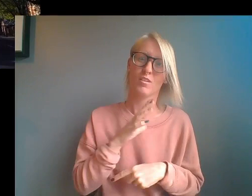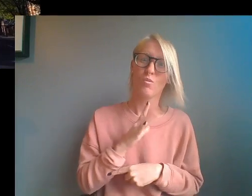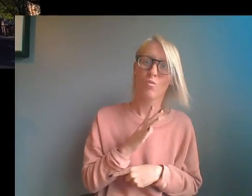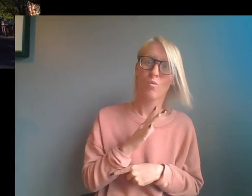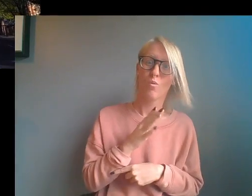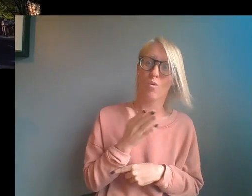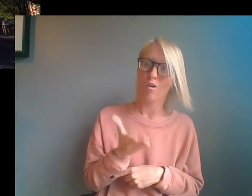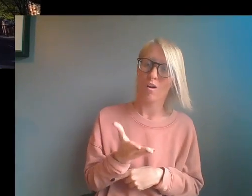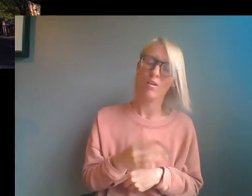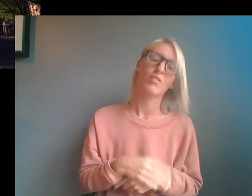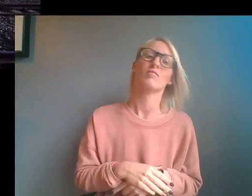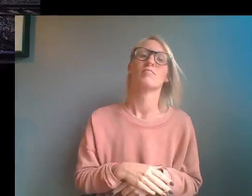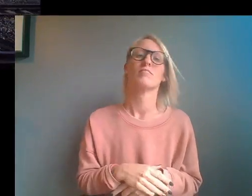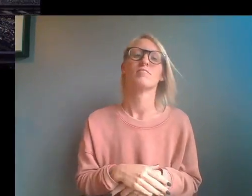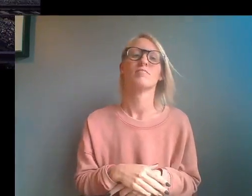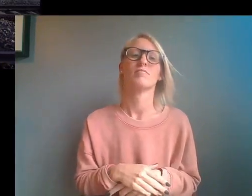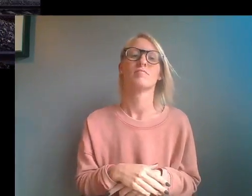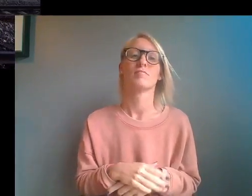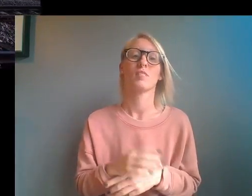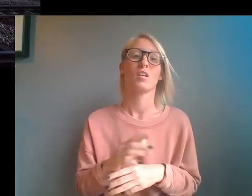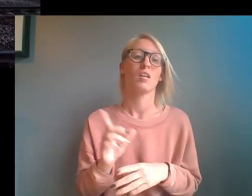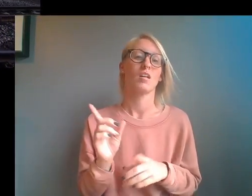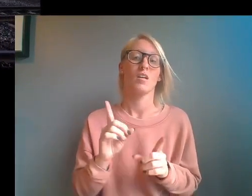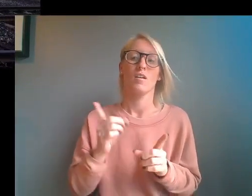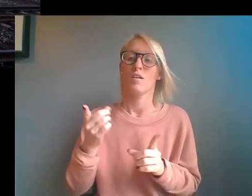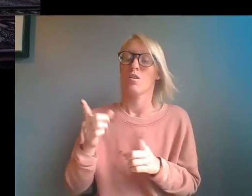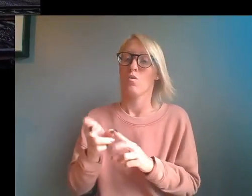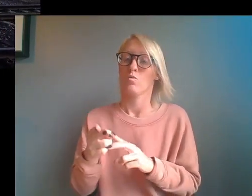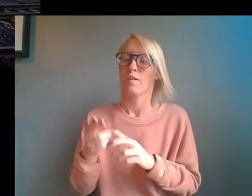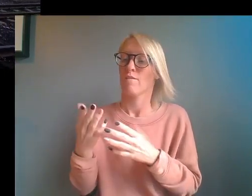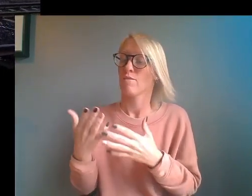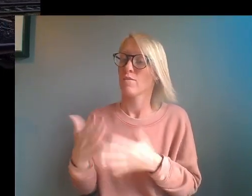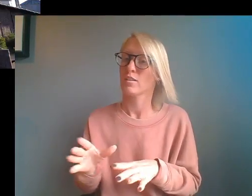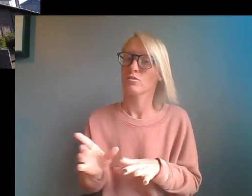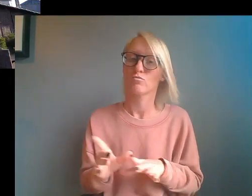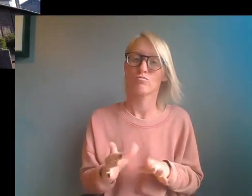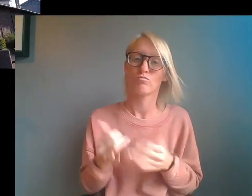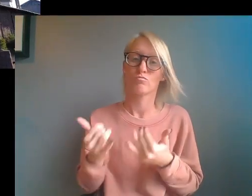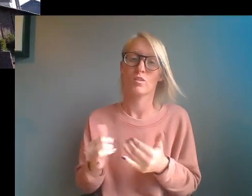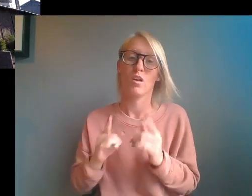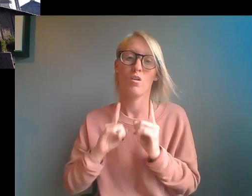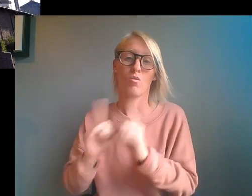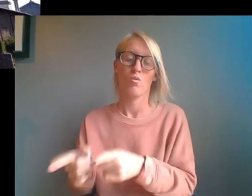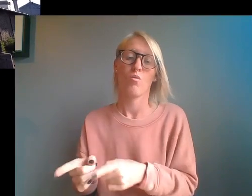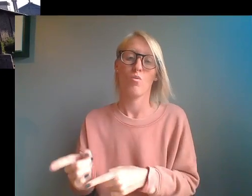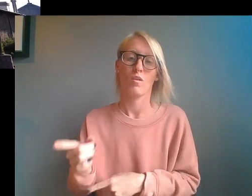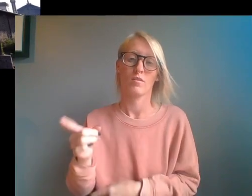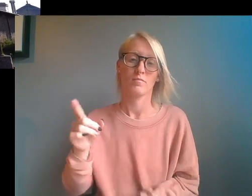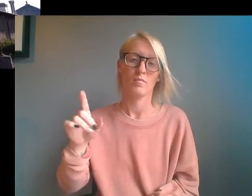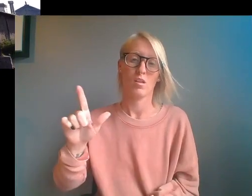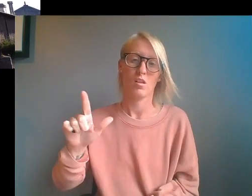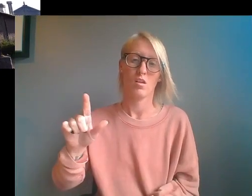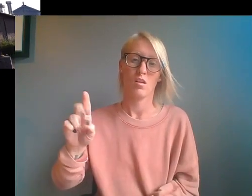After getting checked into the hotel, we walked around downtown and made our way over to Lumberyard Brewing Company for dinner.